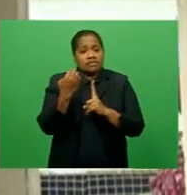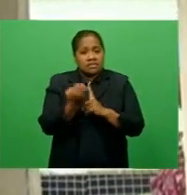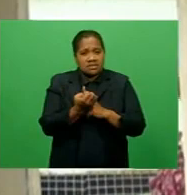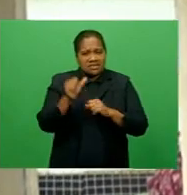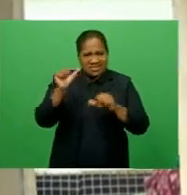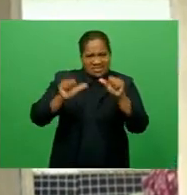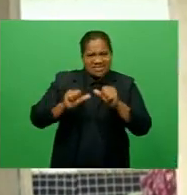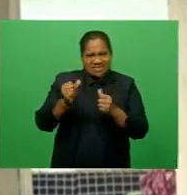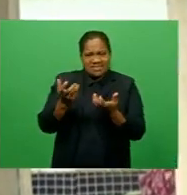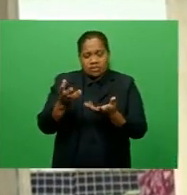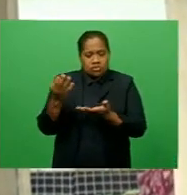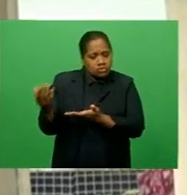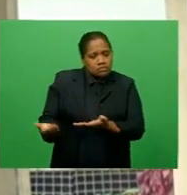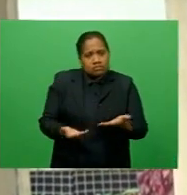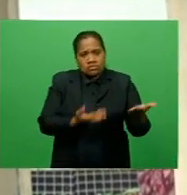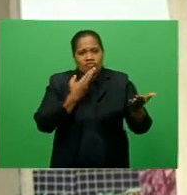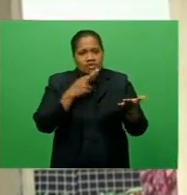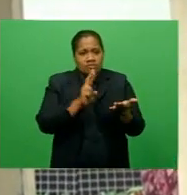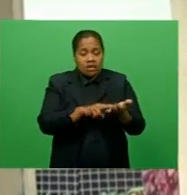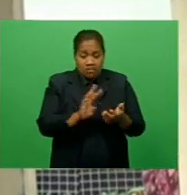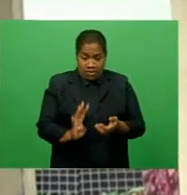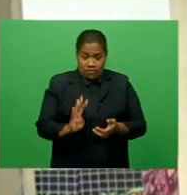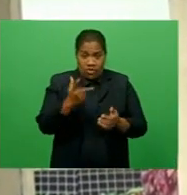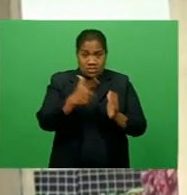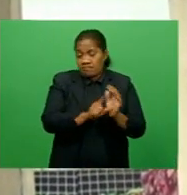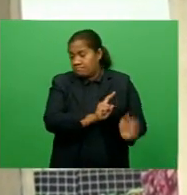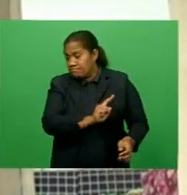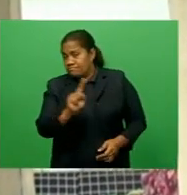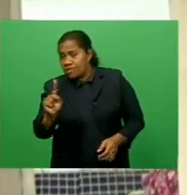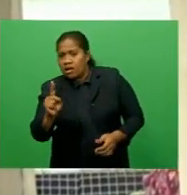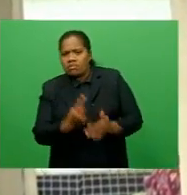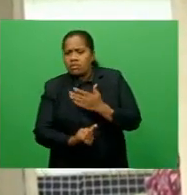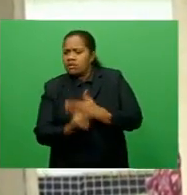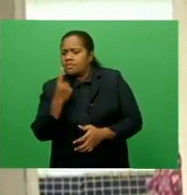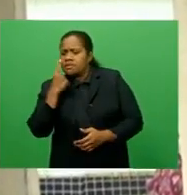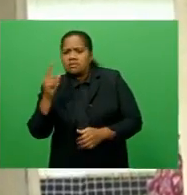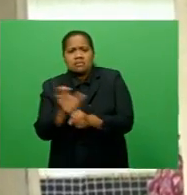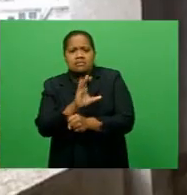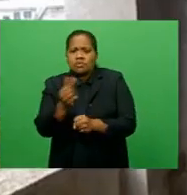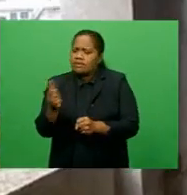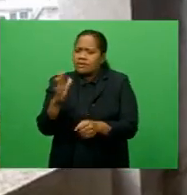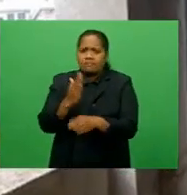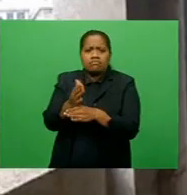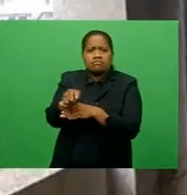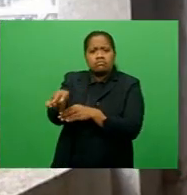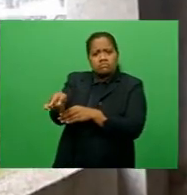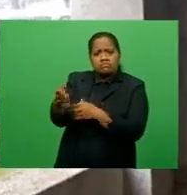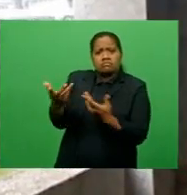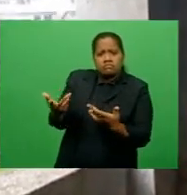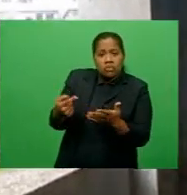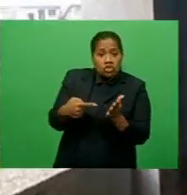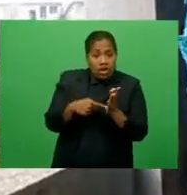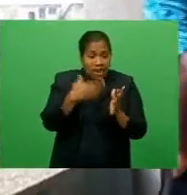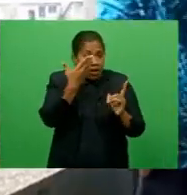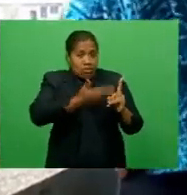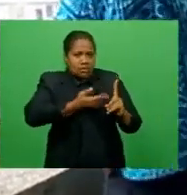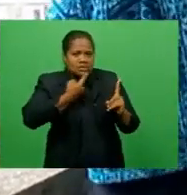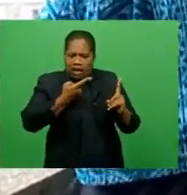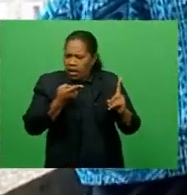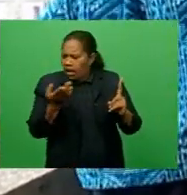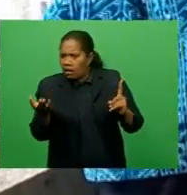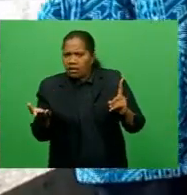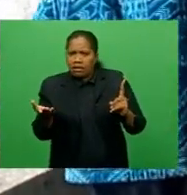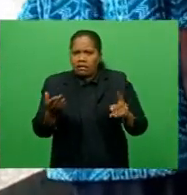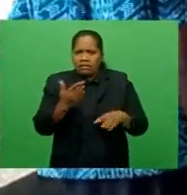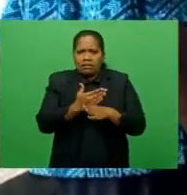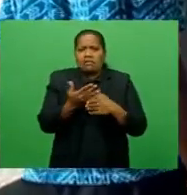from her 2nd to 4th visits, she noted the company had already started working. Tokelau told the court that the work included the